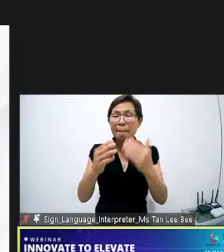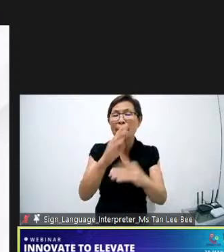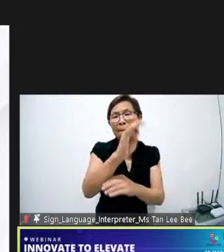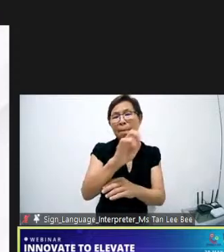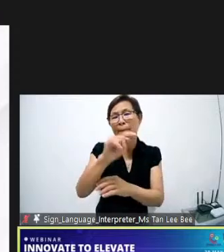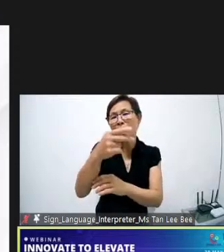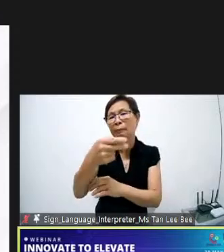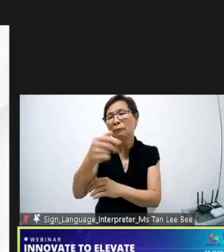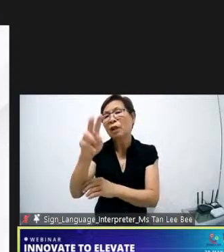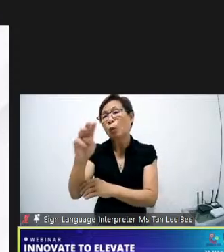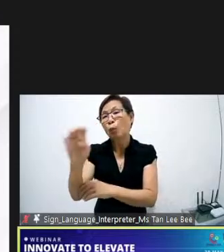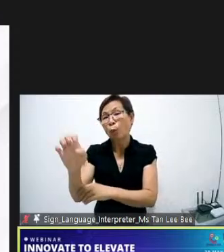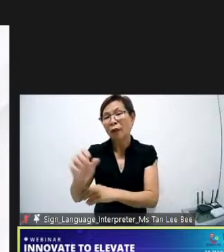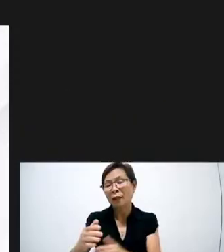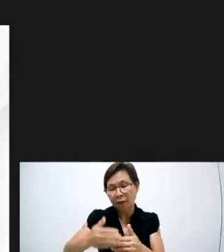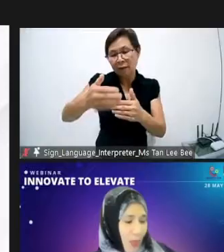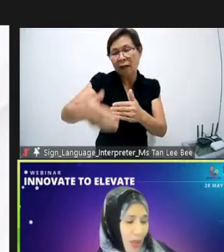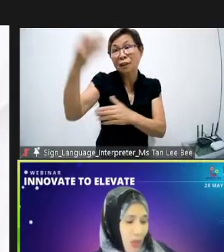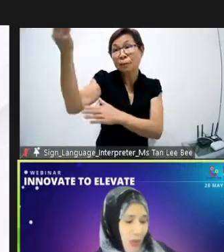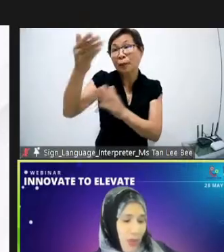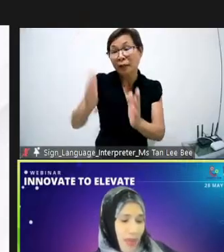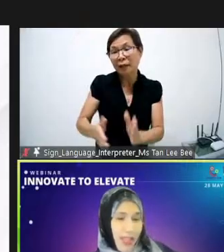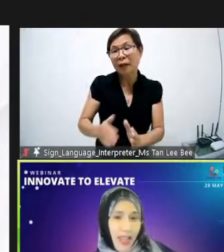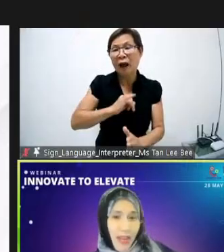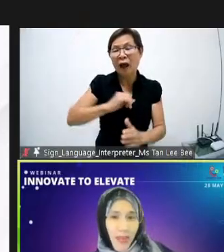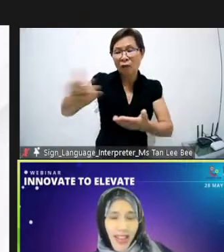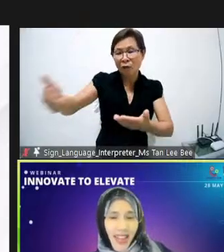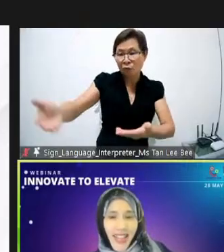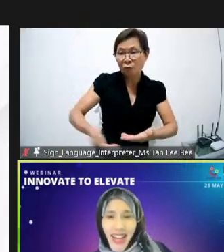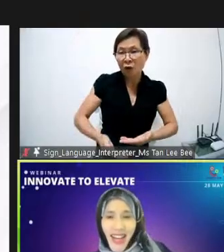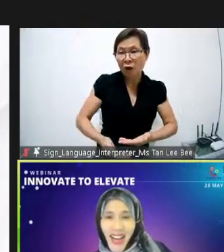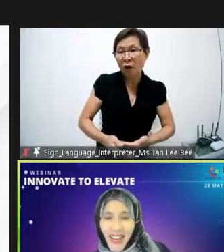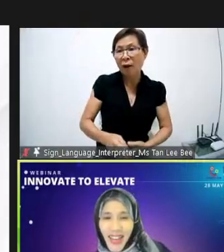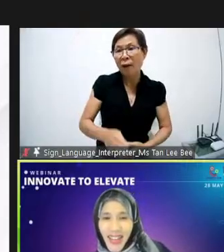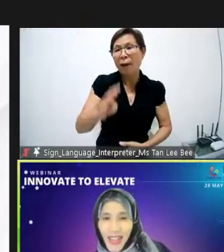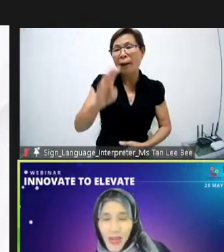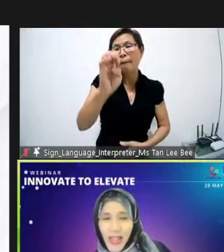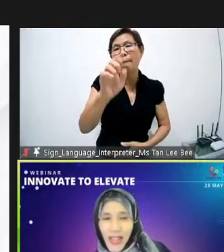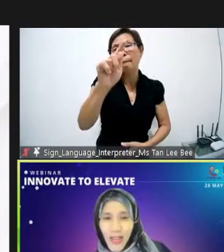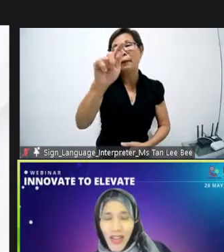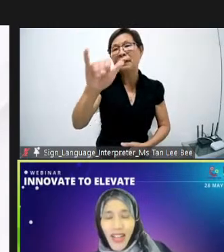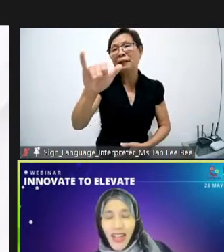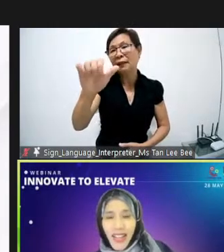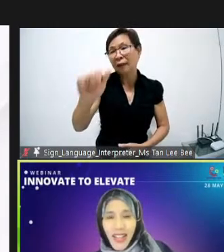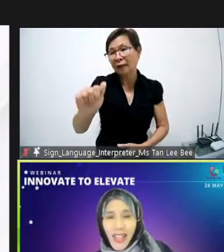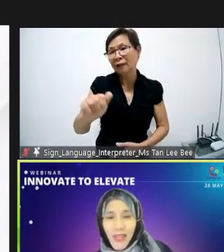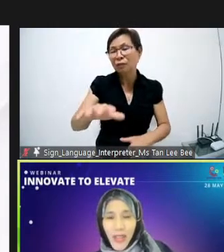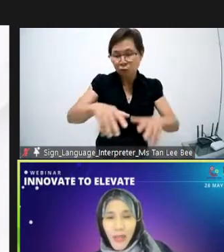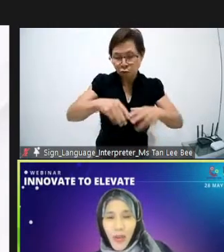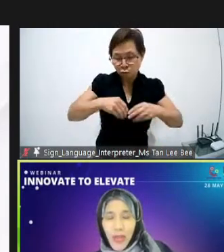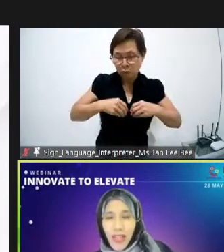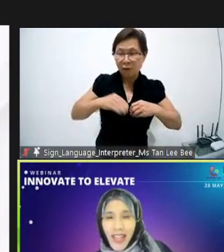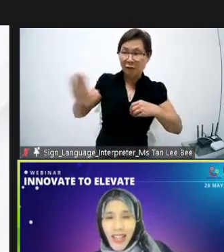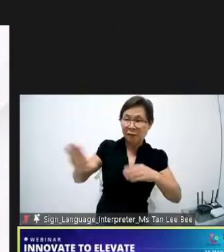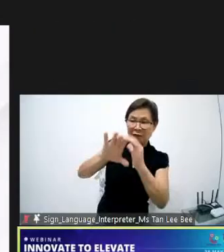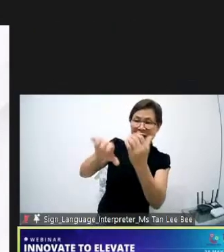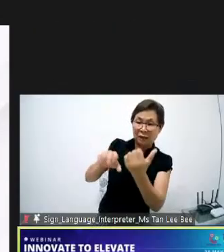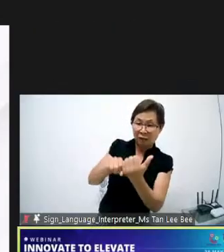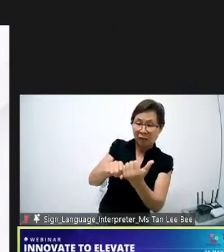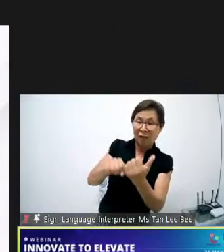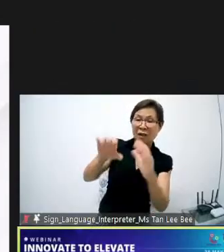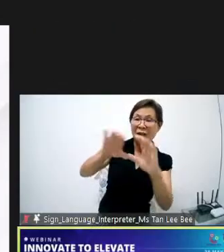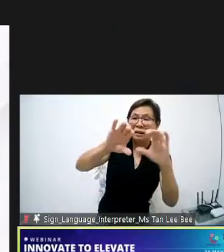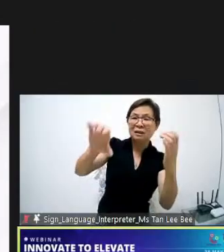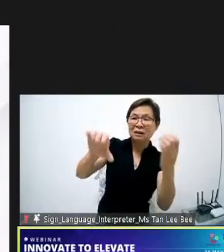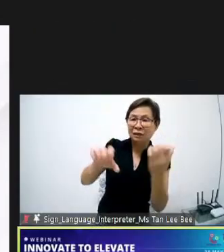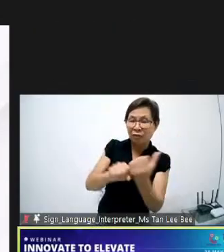Moving on to our next speaker, I would like to invite Miss Betia Sahara to receive her certificate of appreciation and to say a